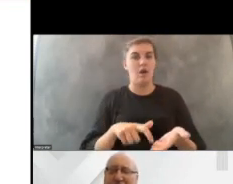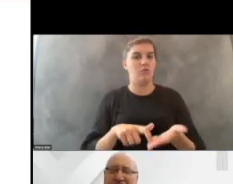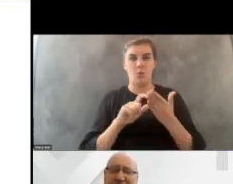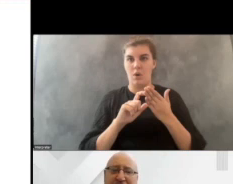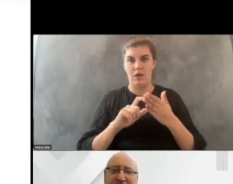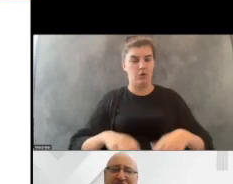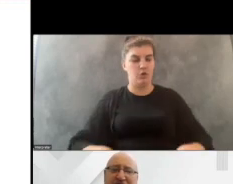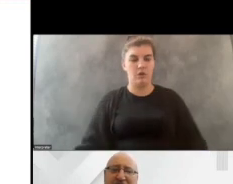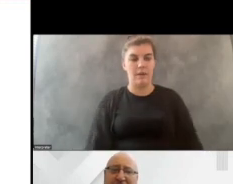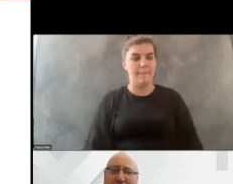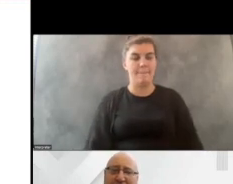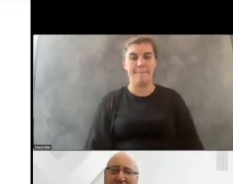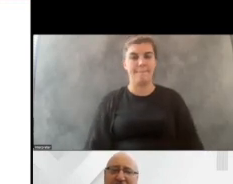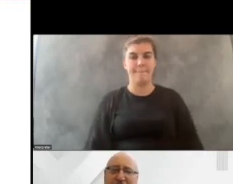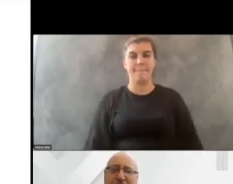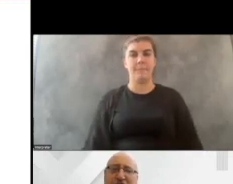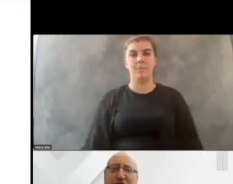provided for